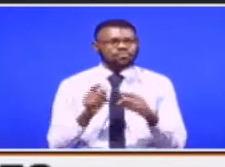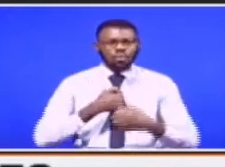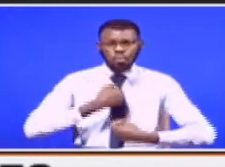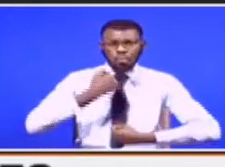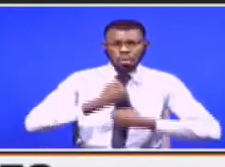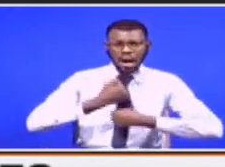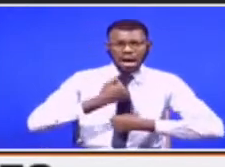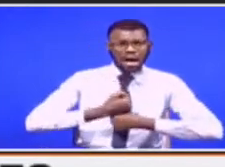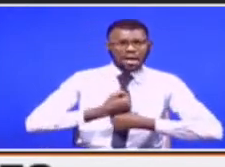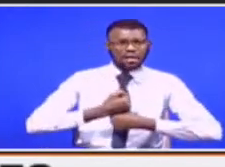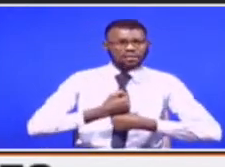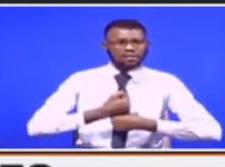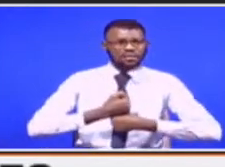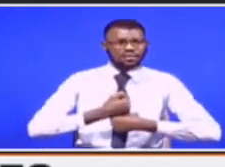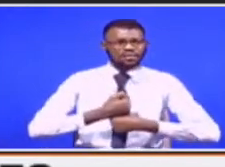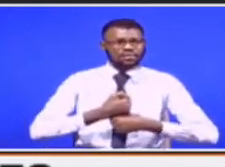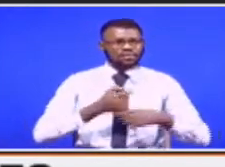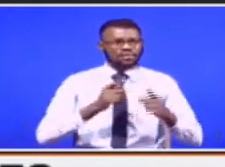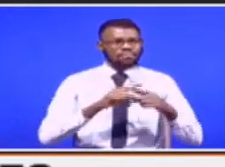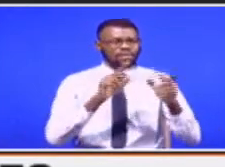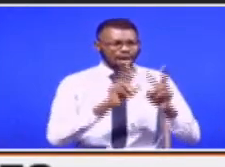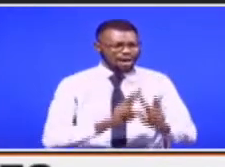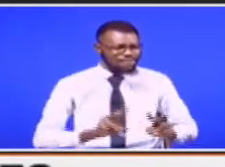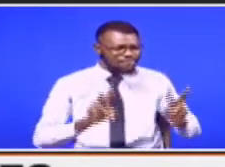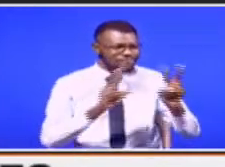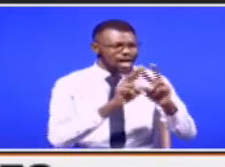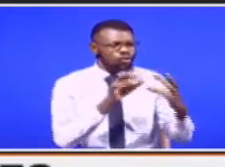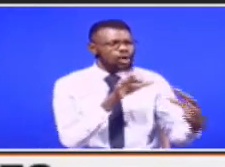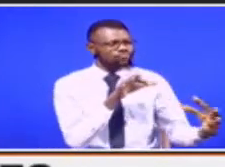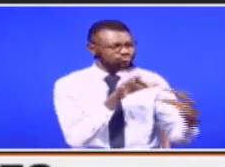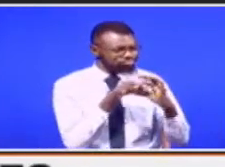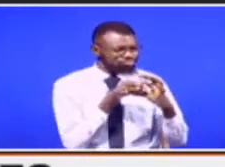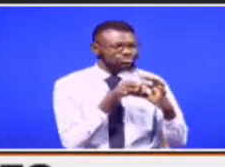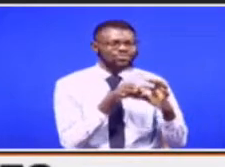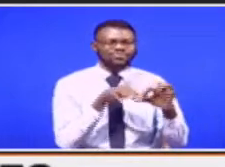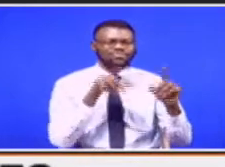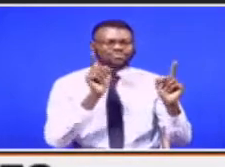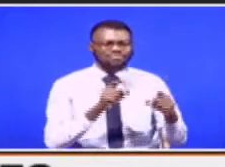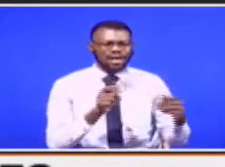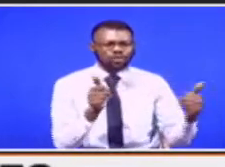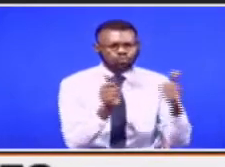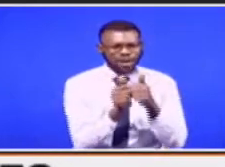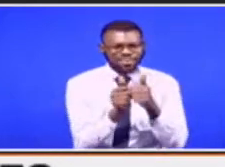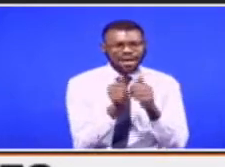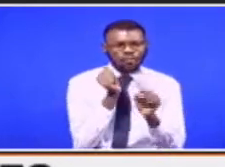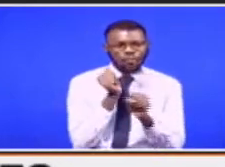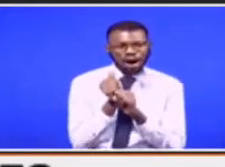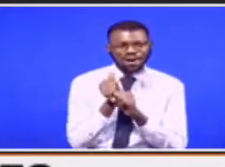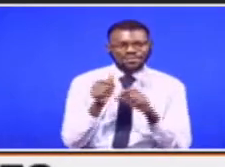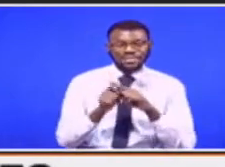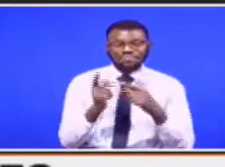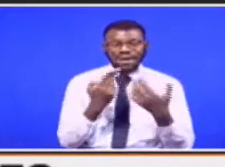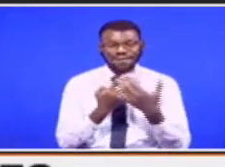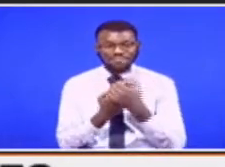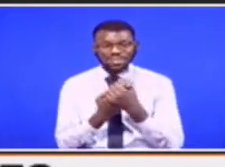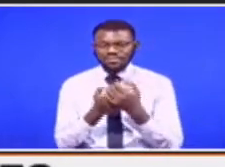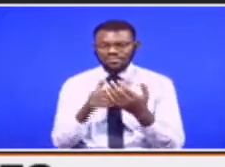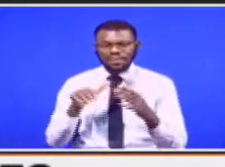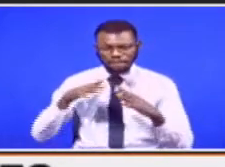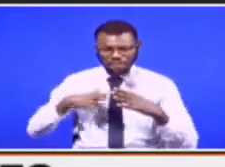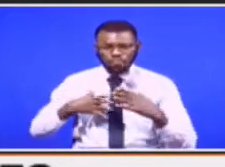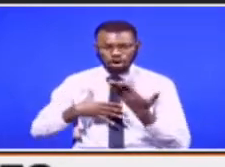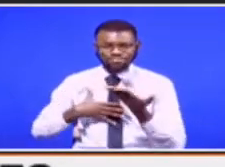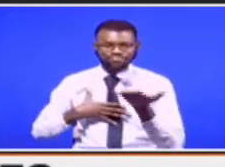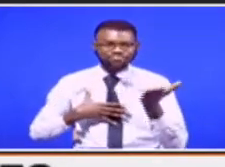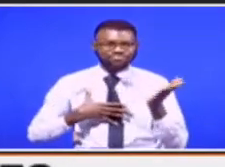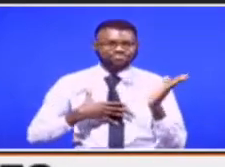that without the value of the partnerships that we have in place to do this together with us. And some of those partnerships are sitting in this room today.